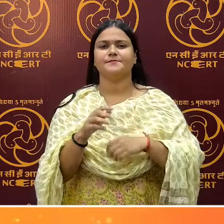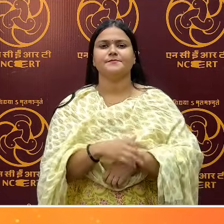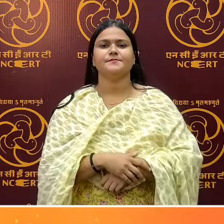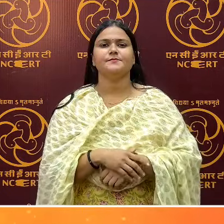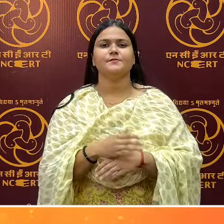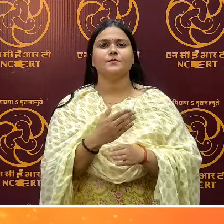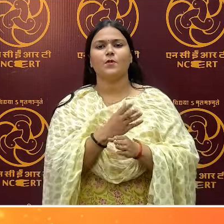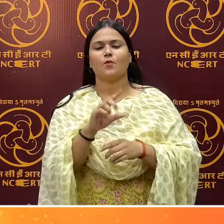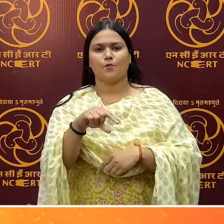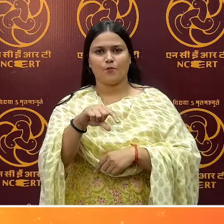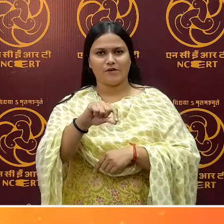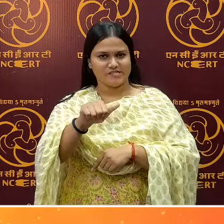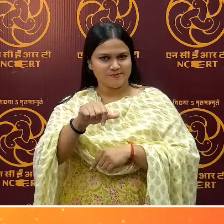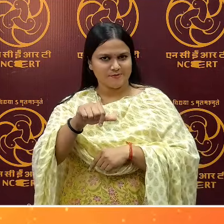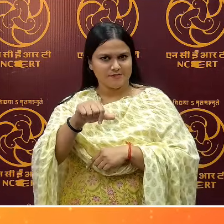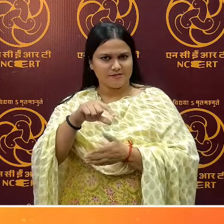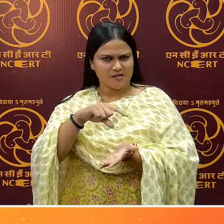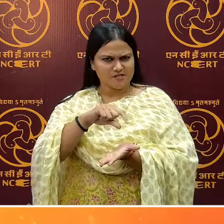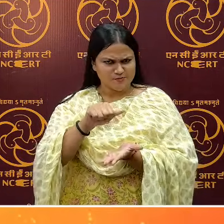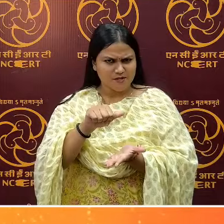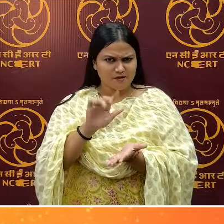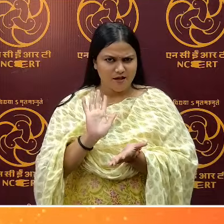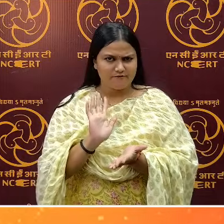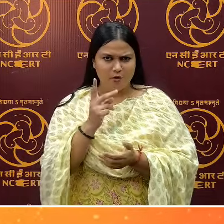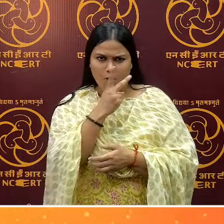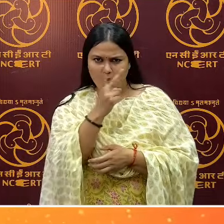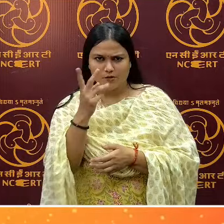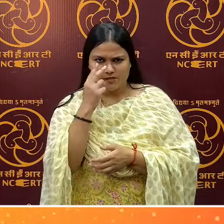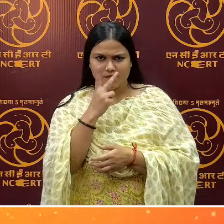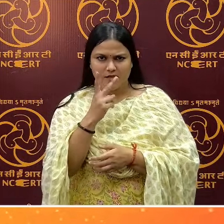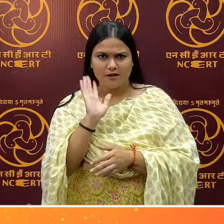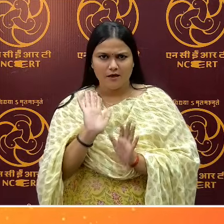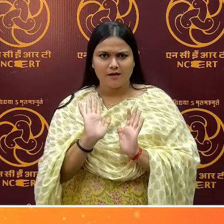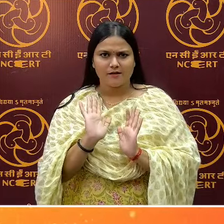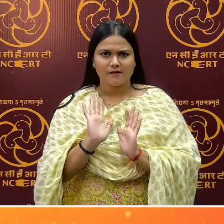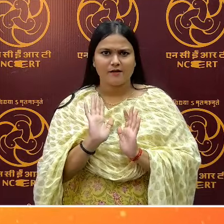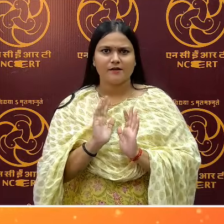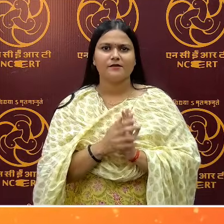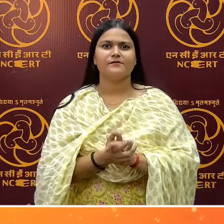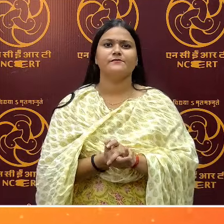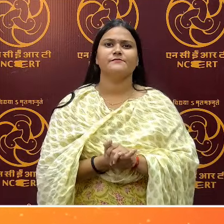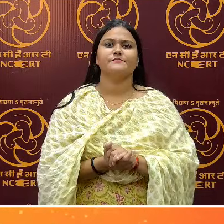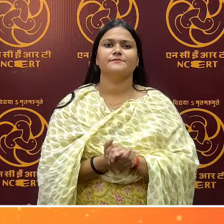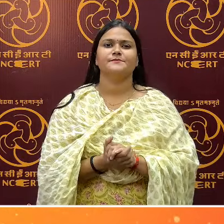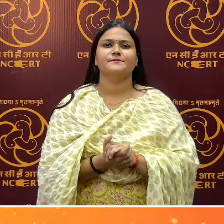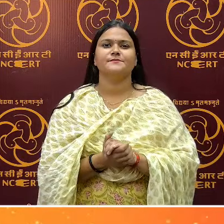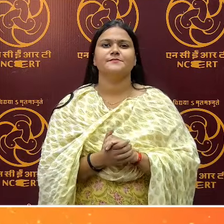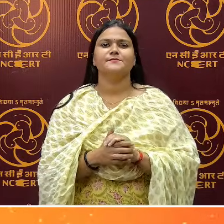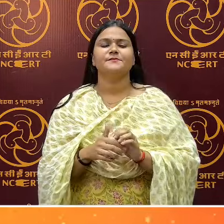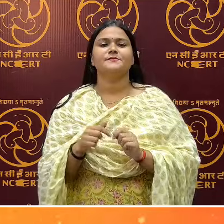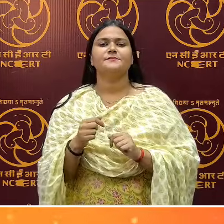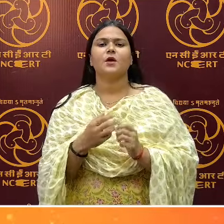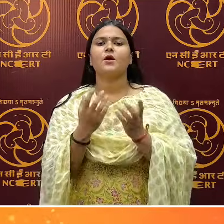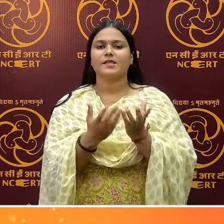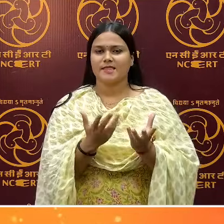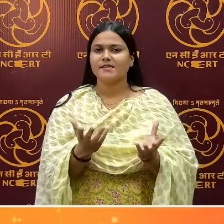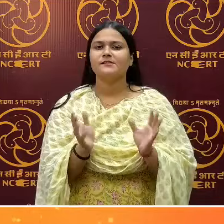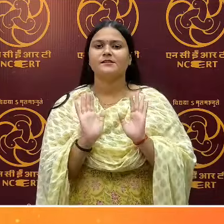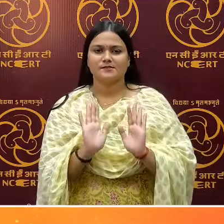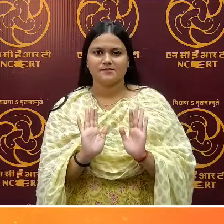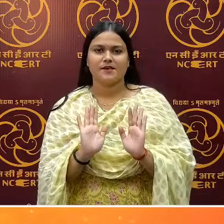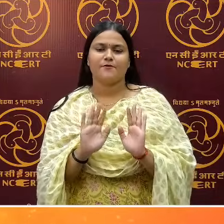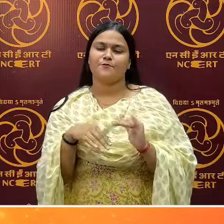of them spin, if I'm not wrong. Yes, all of them spin. And I have got some of these objects with me here